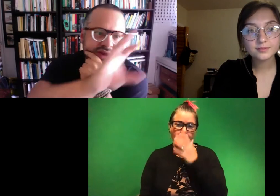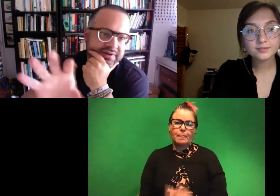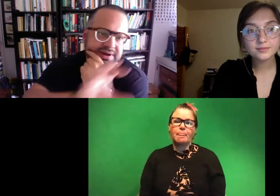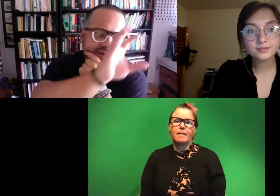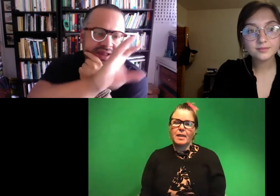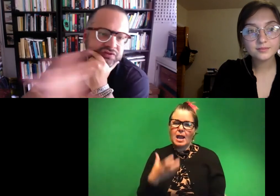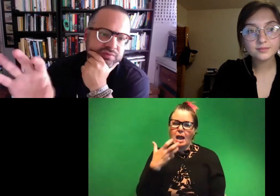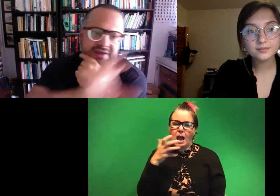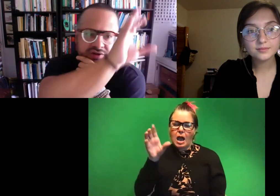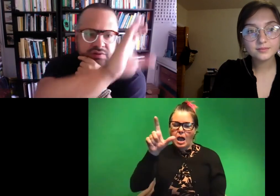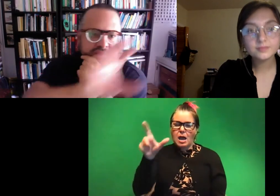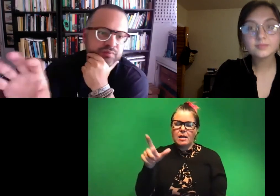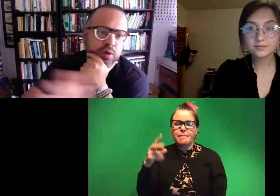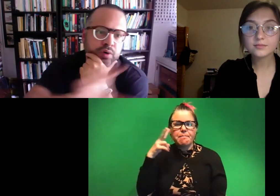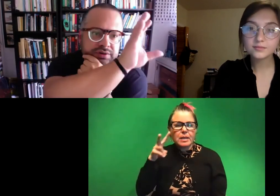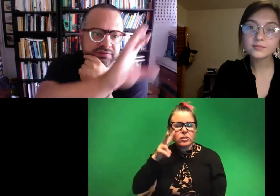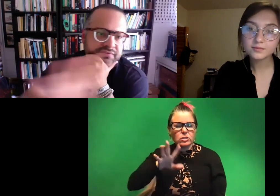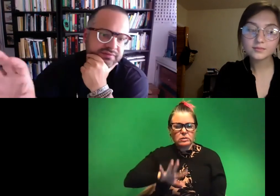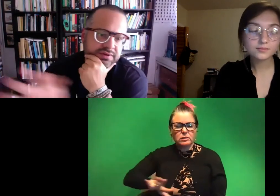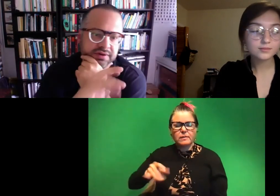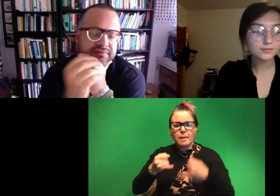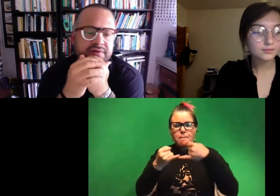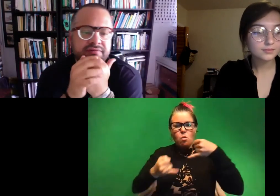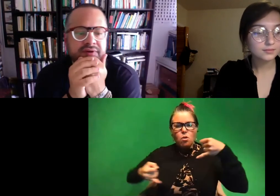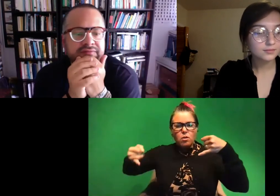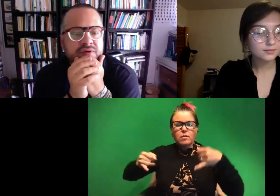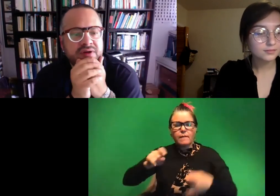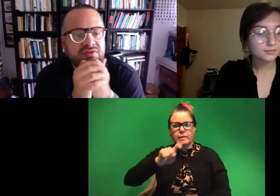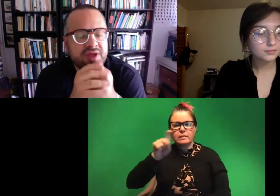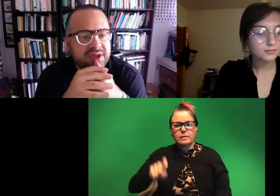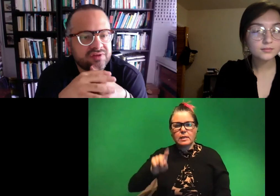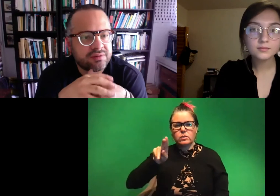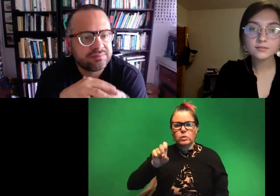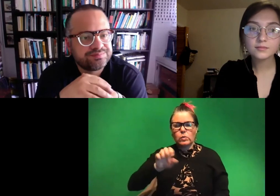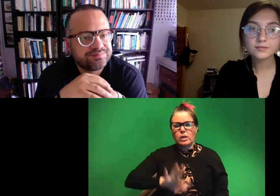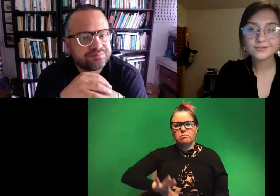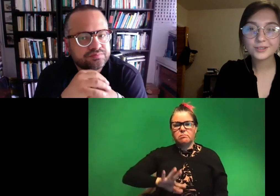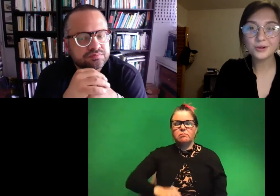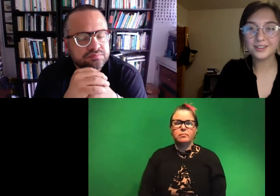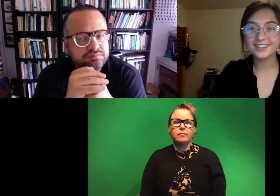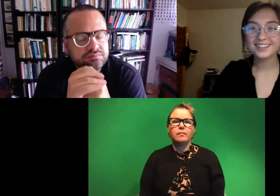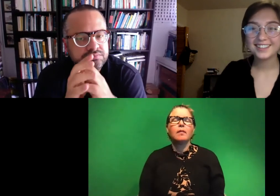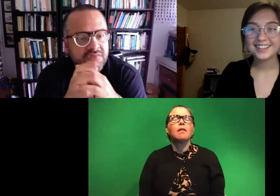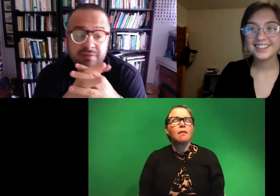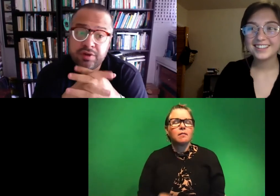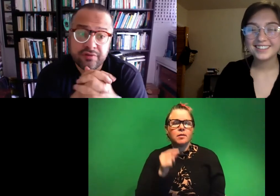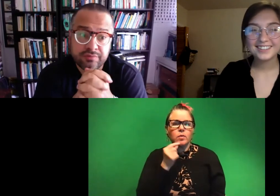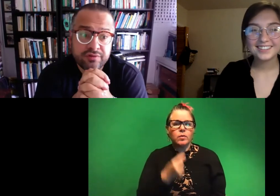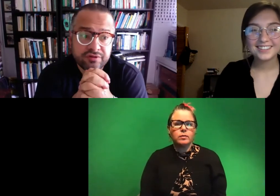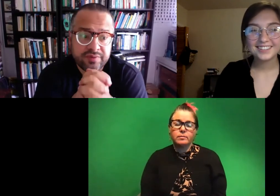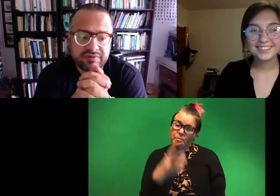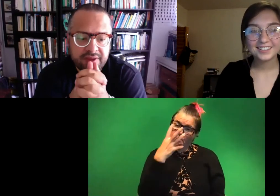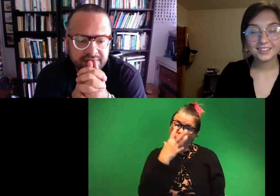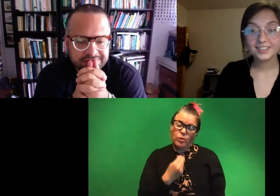hot area next to Mexico, this border of US and Mexico. Cool. It's a